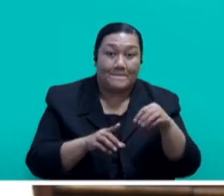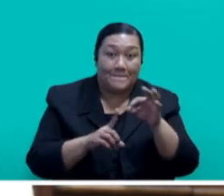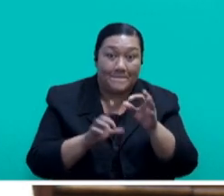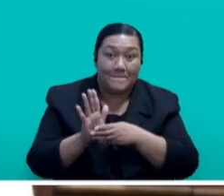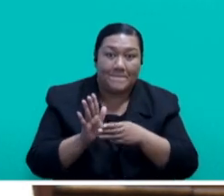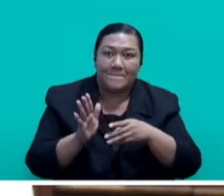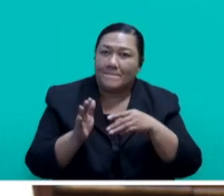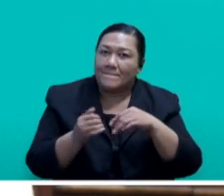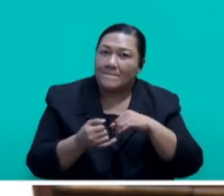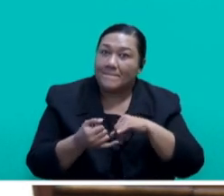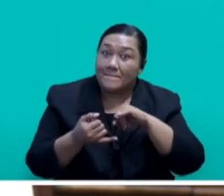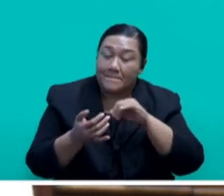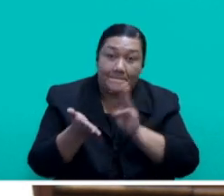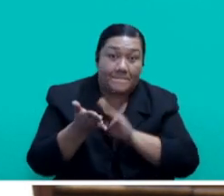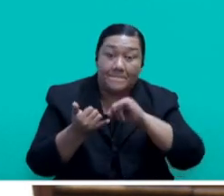putting together